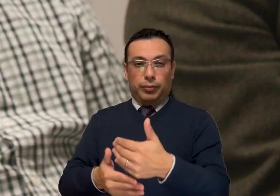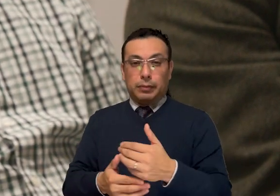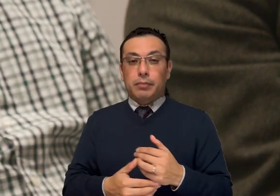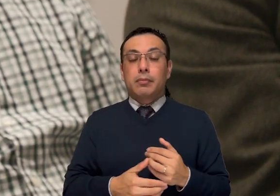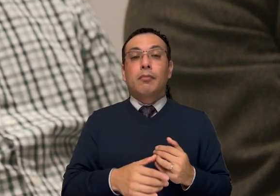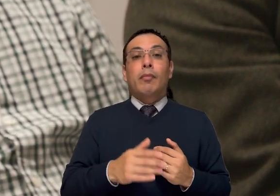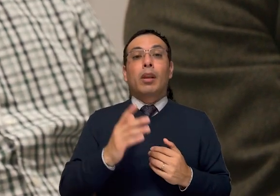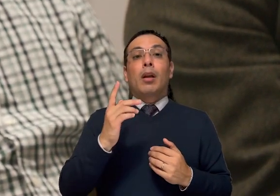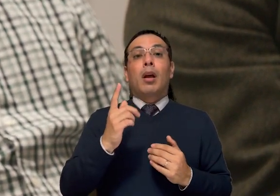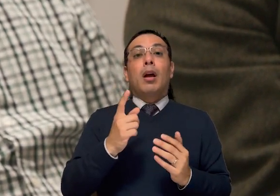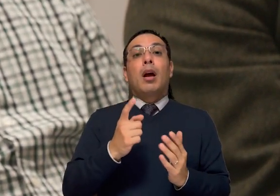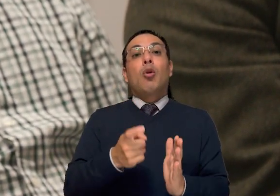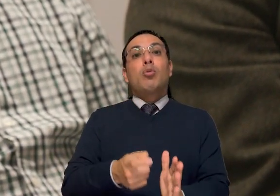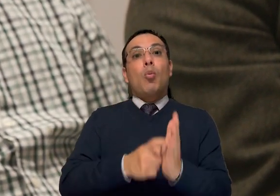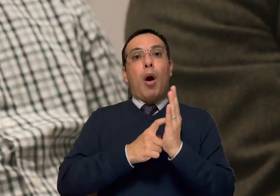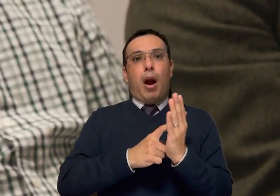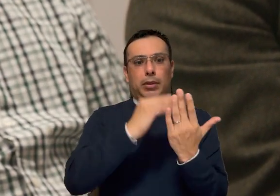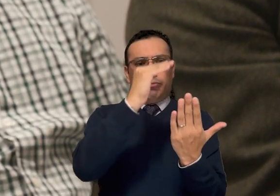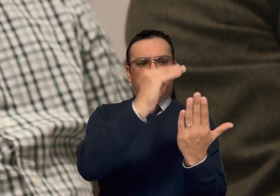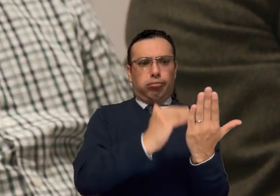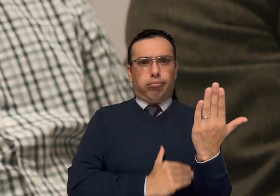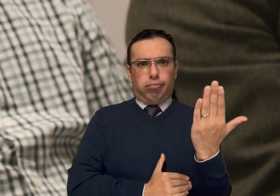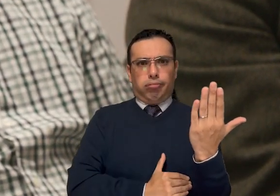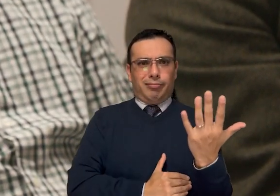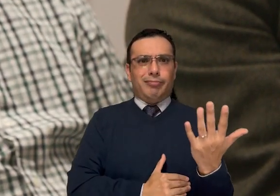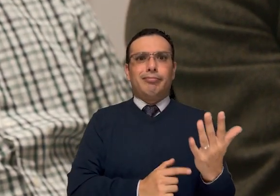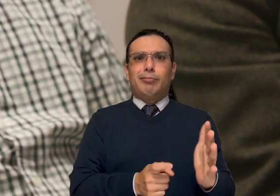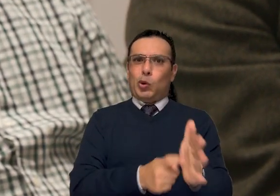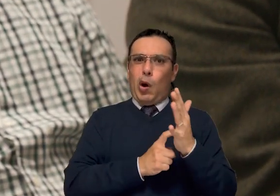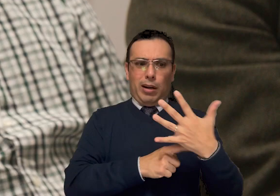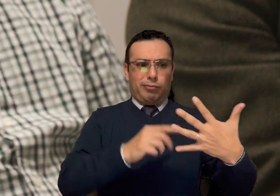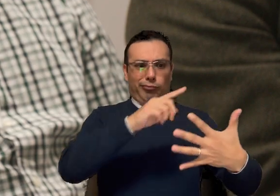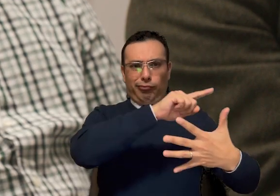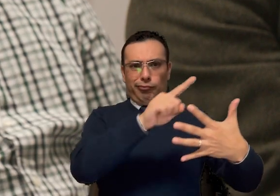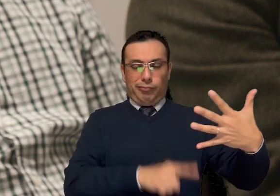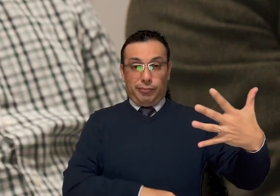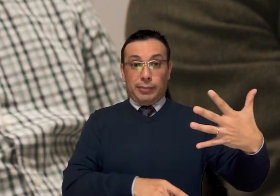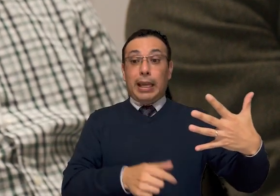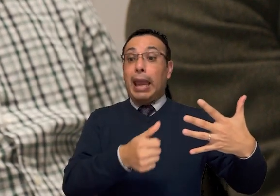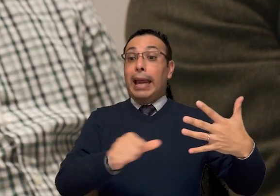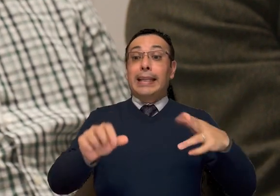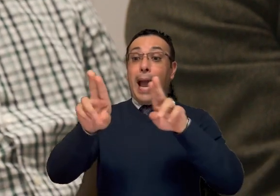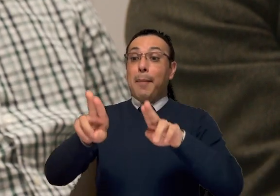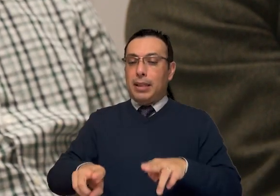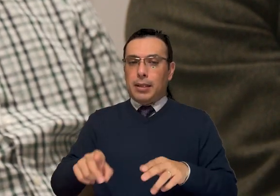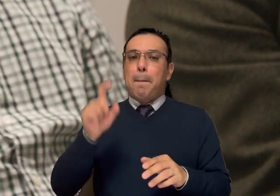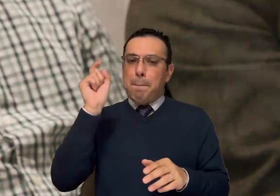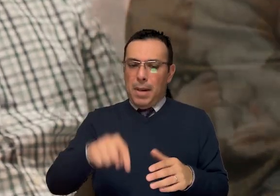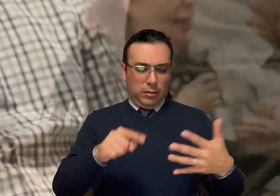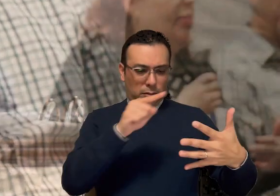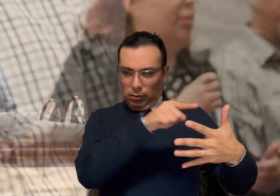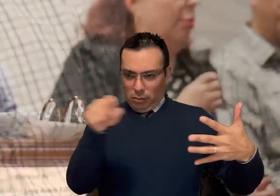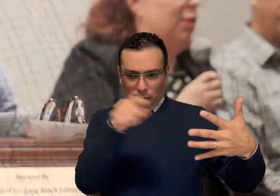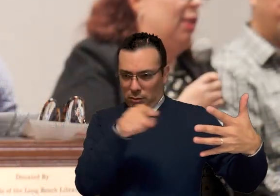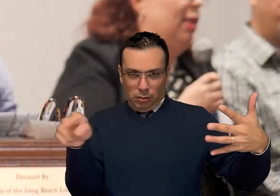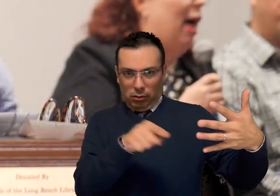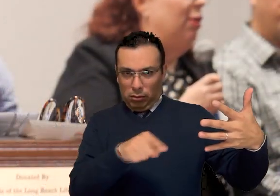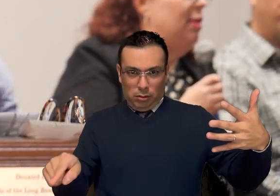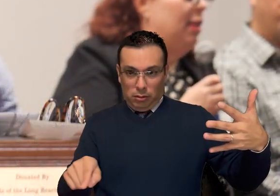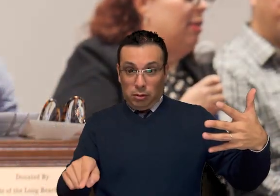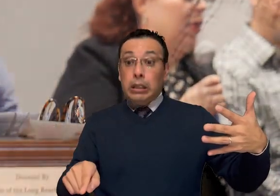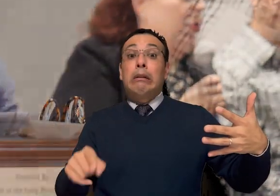a project application before they say that that application is complete and the next steps